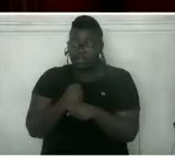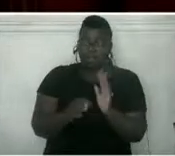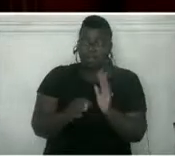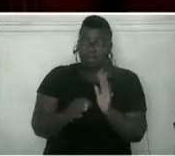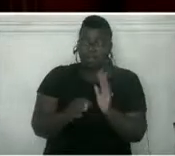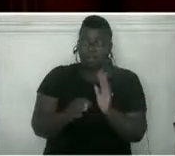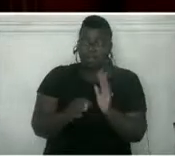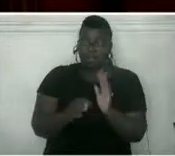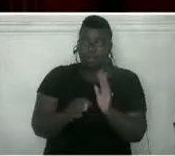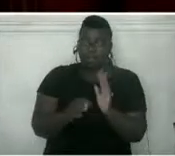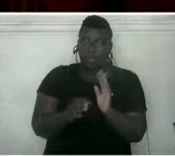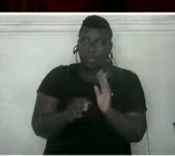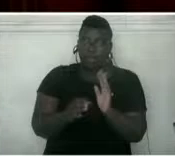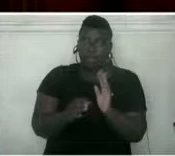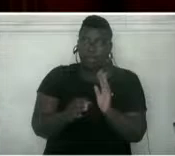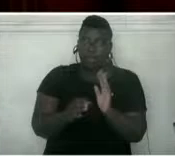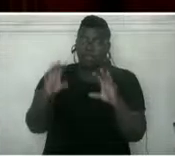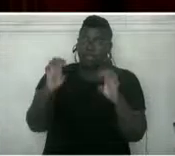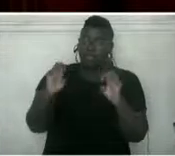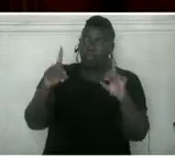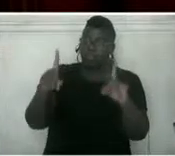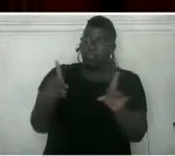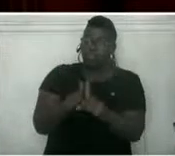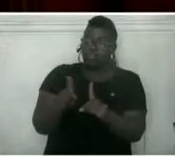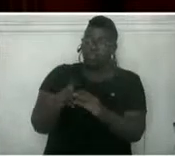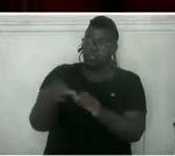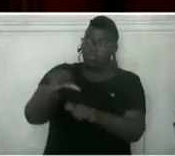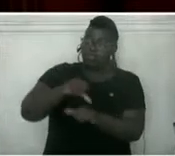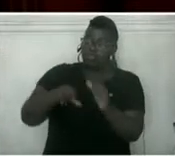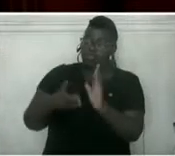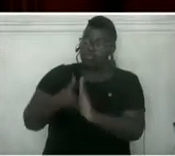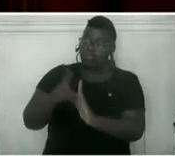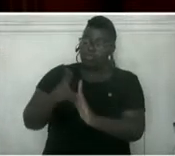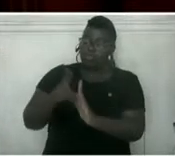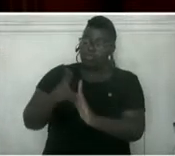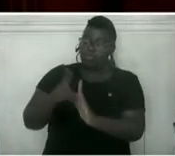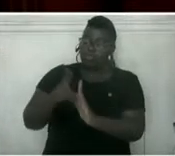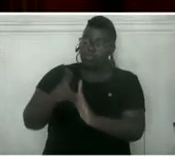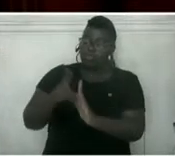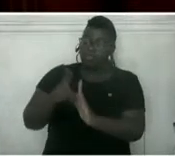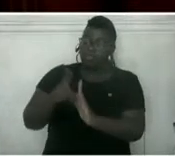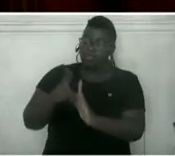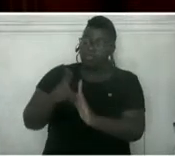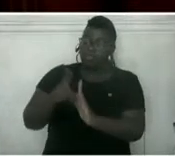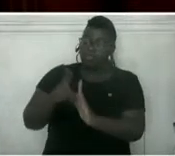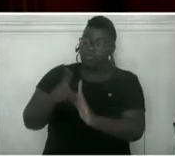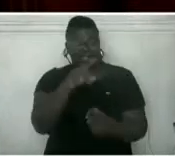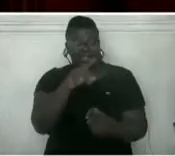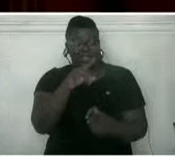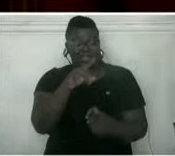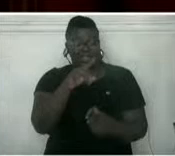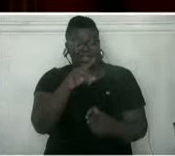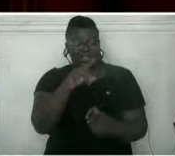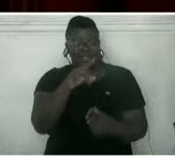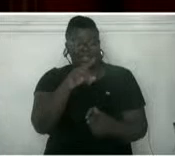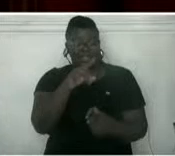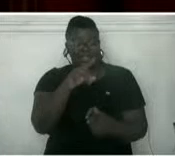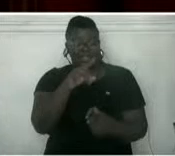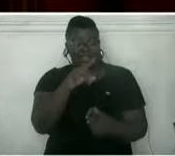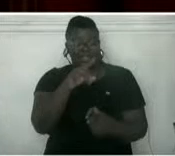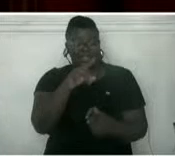art, education, and social development departments. These will focus on social